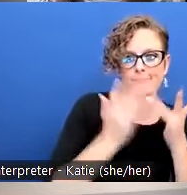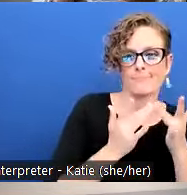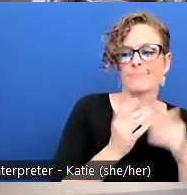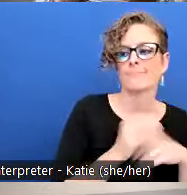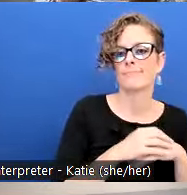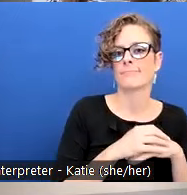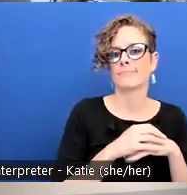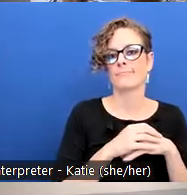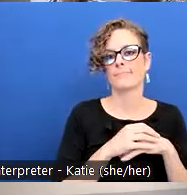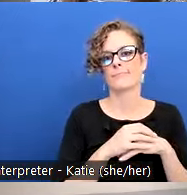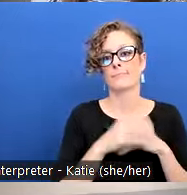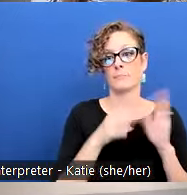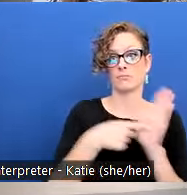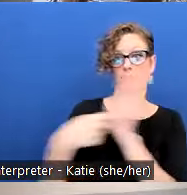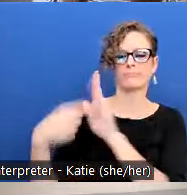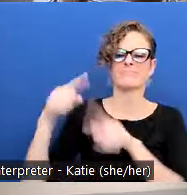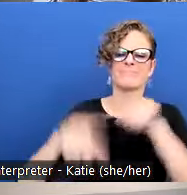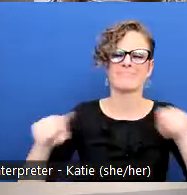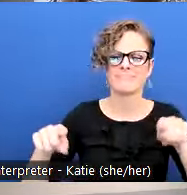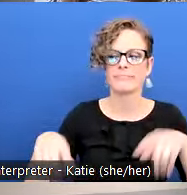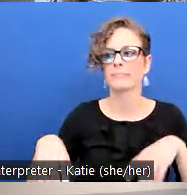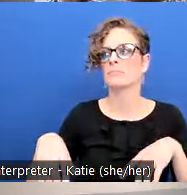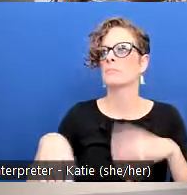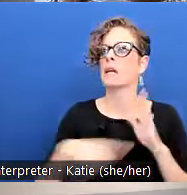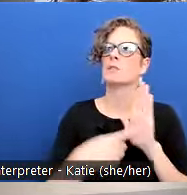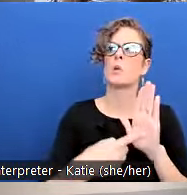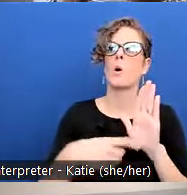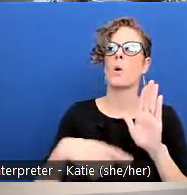that can be demonstrated. It can be a decrease in